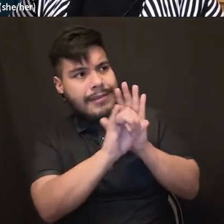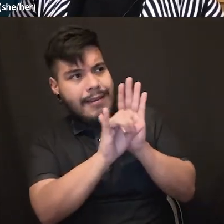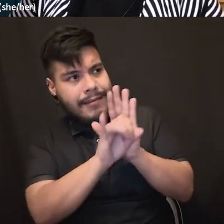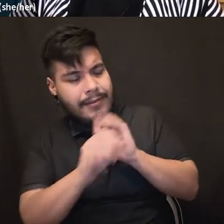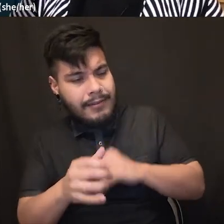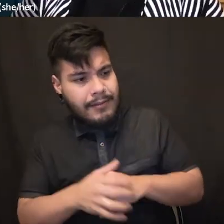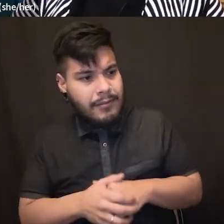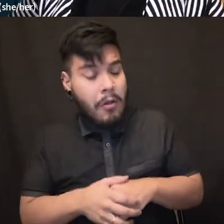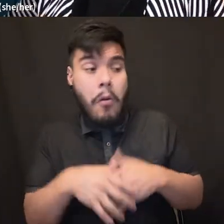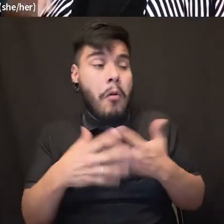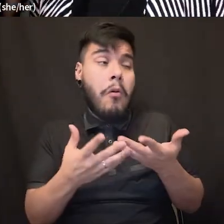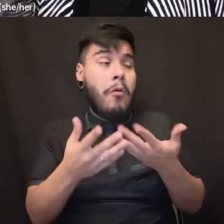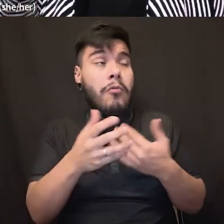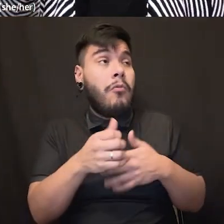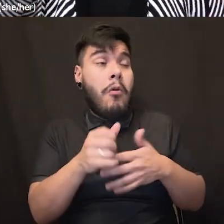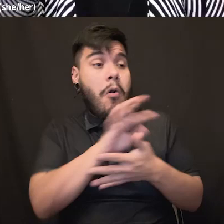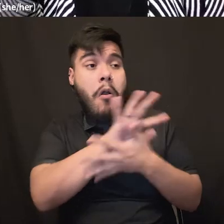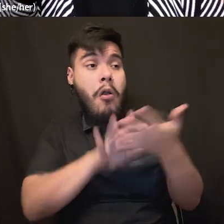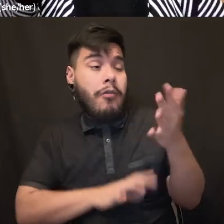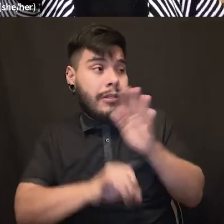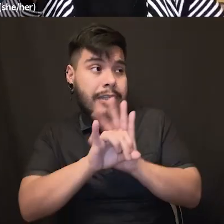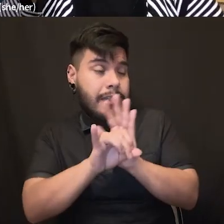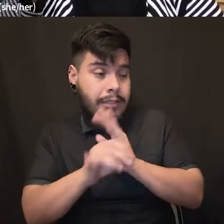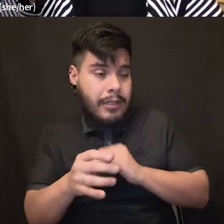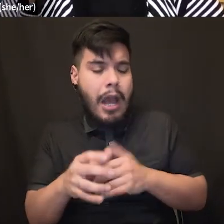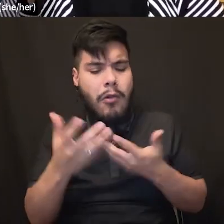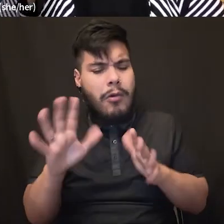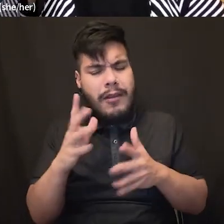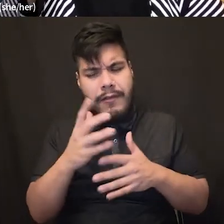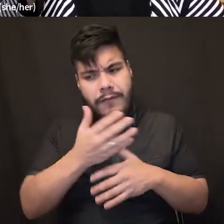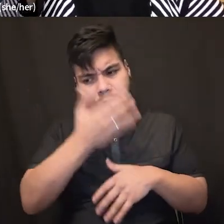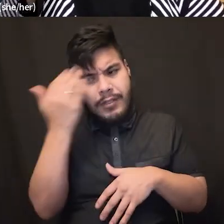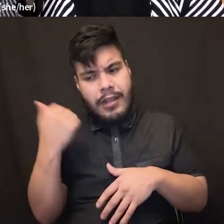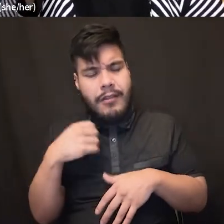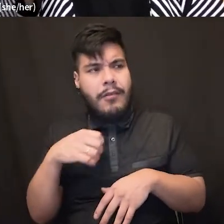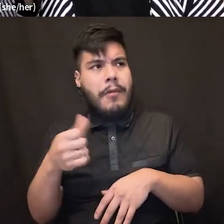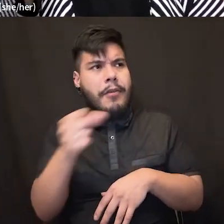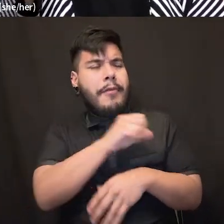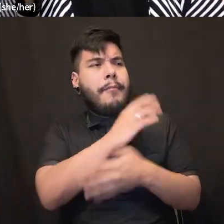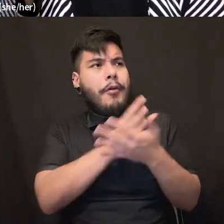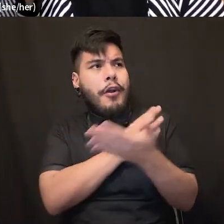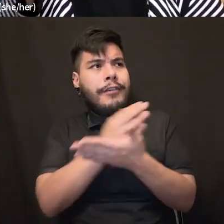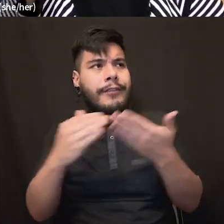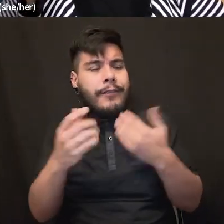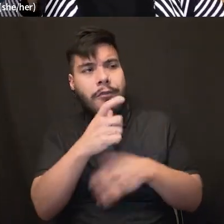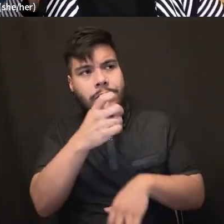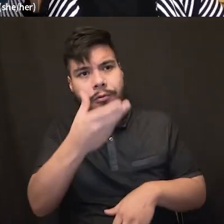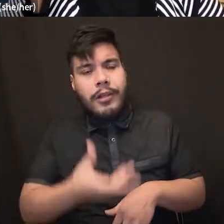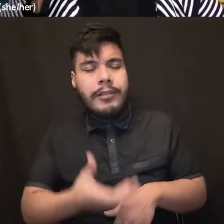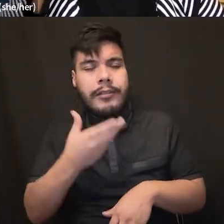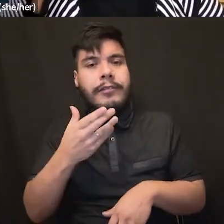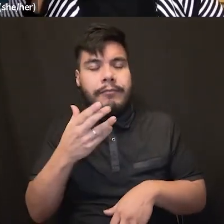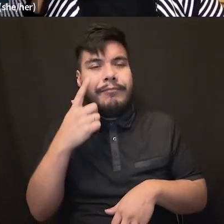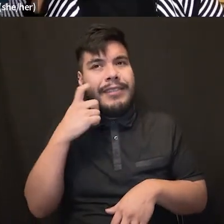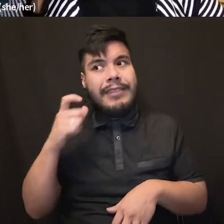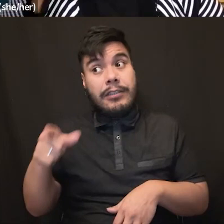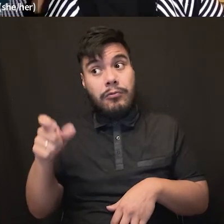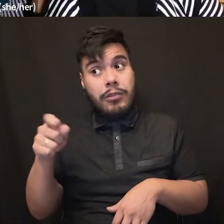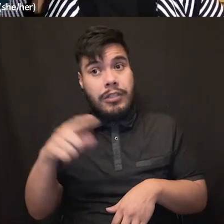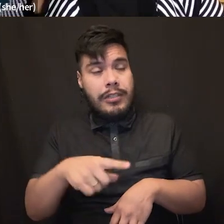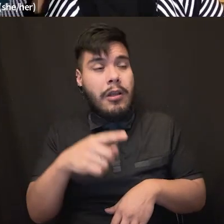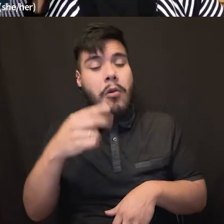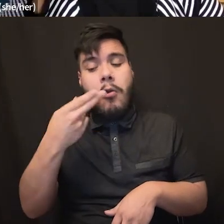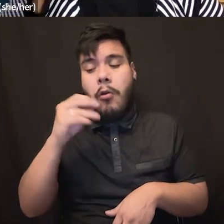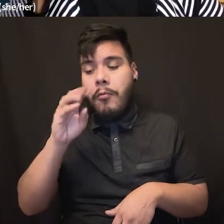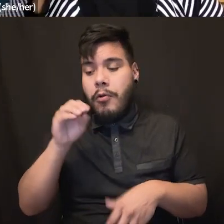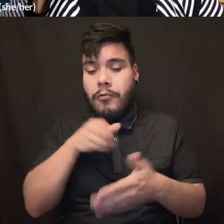Or any of your other identities? I don't want to leave out any of the other parts of you either. You know, especially since our questioner says, you know,